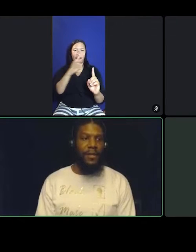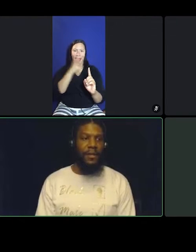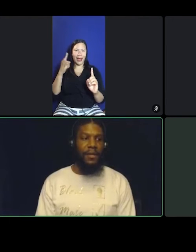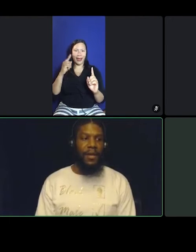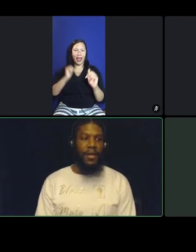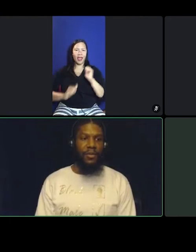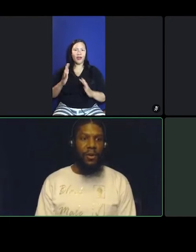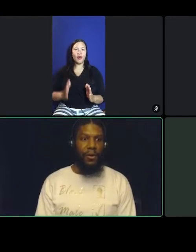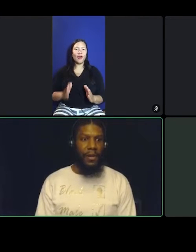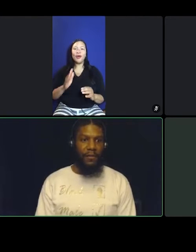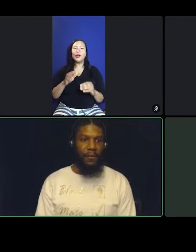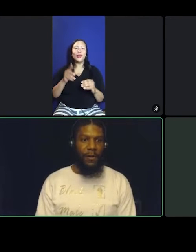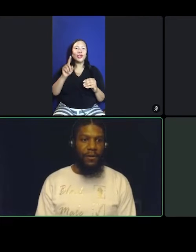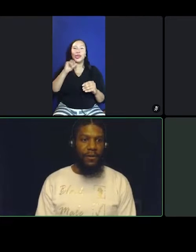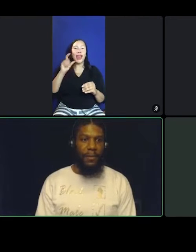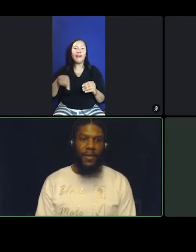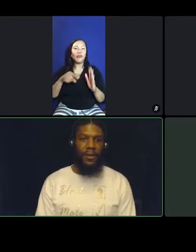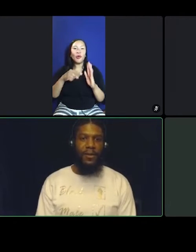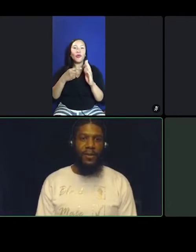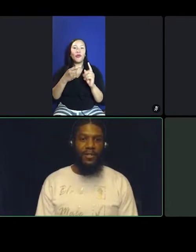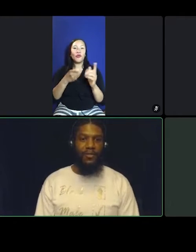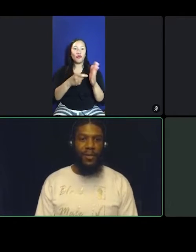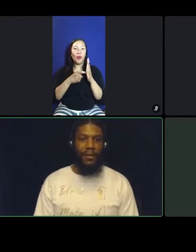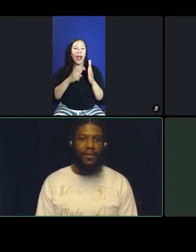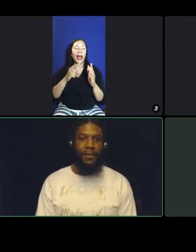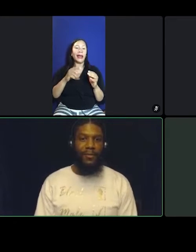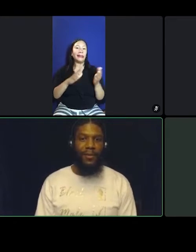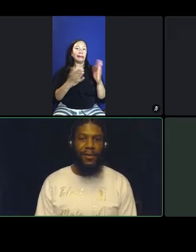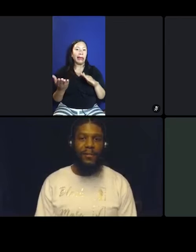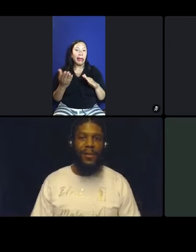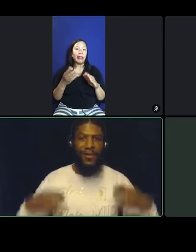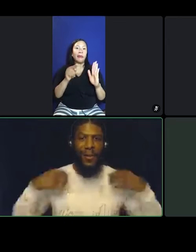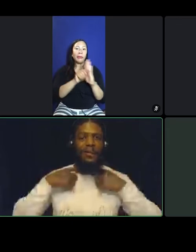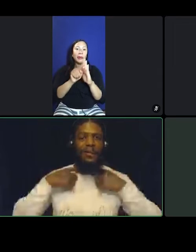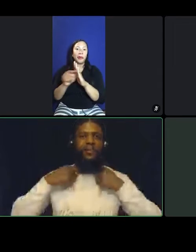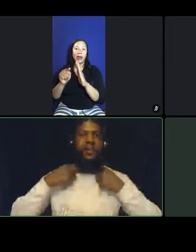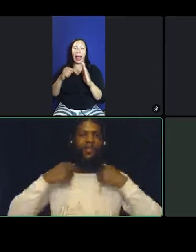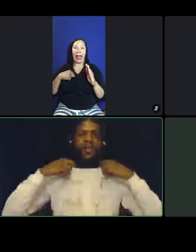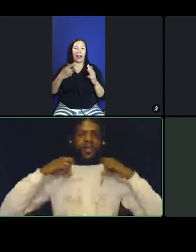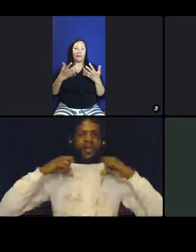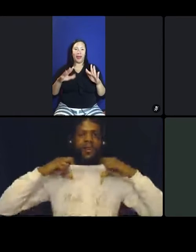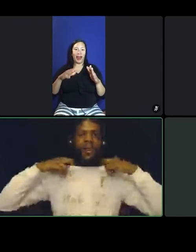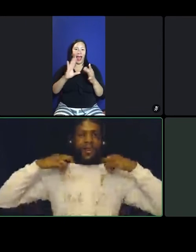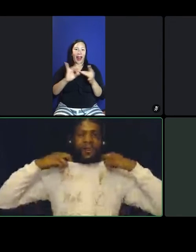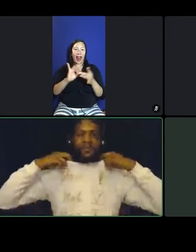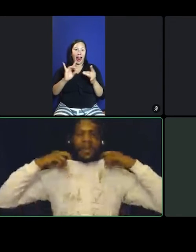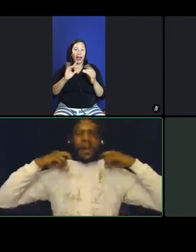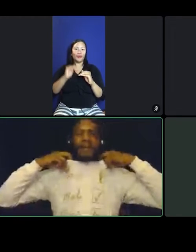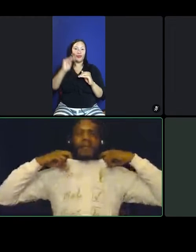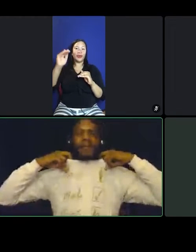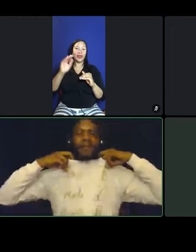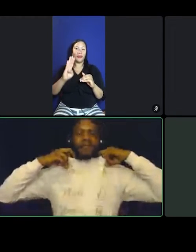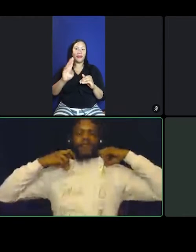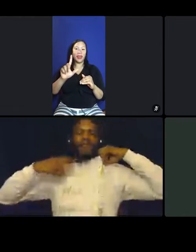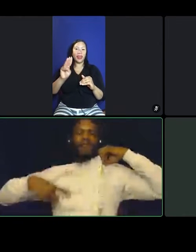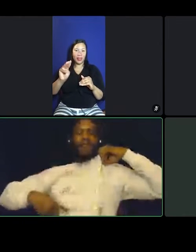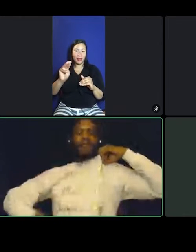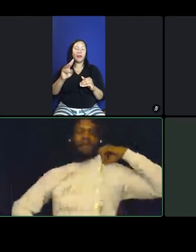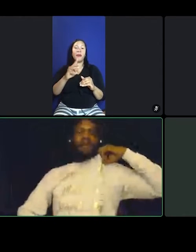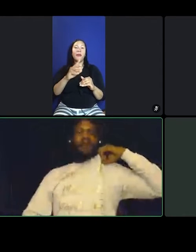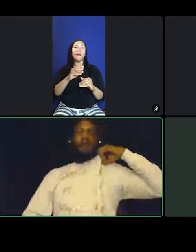death or murder. I'm not trying to get too BLM, but I mean that's kind of like with my shirt. Black male